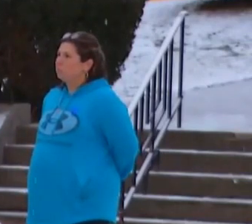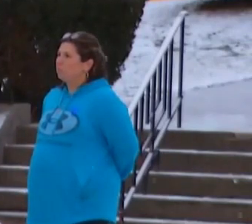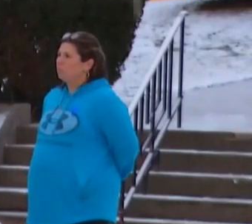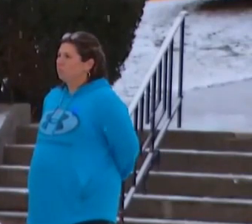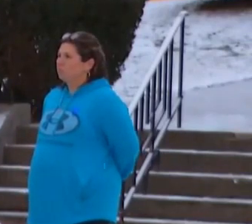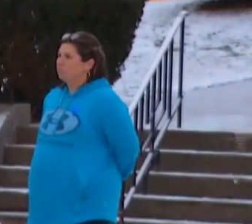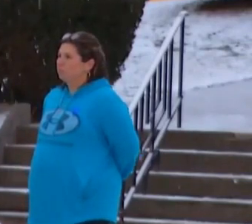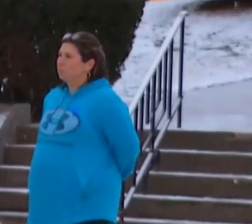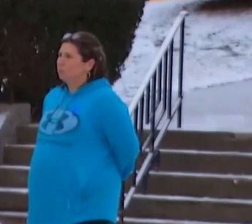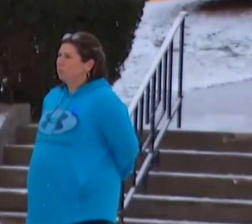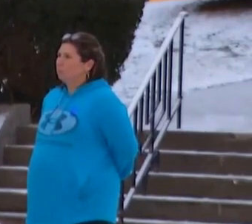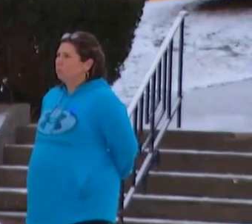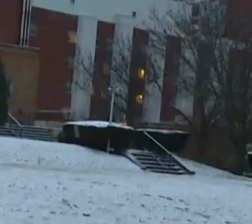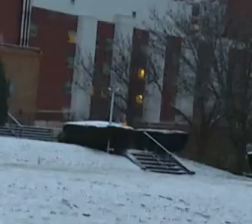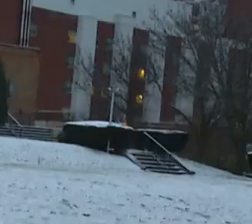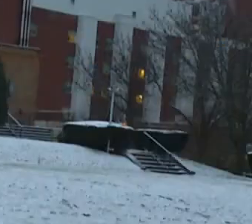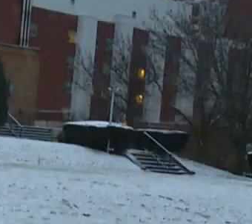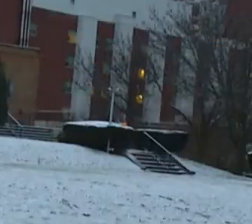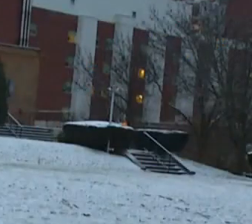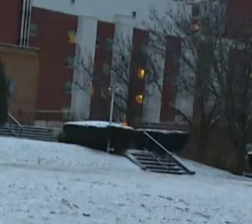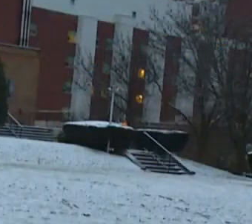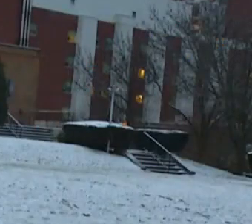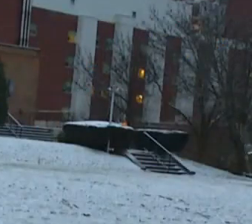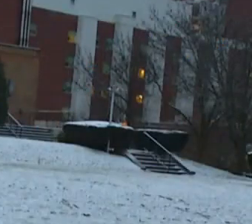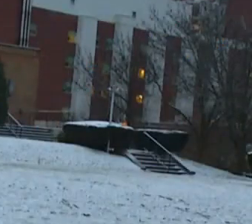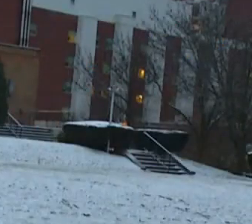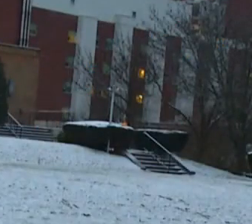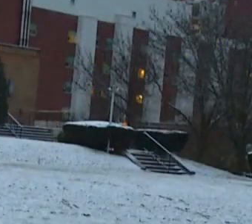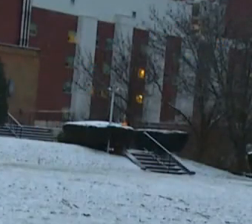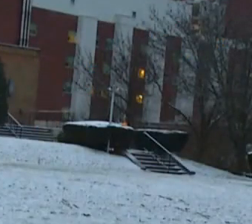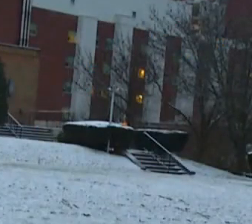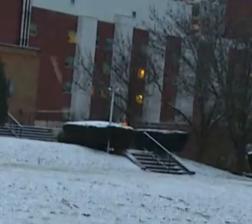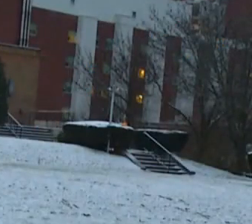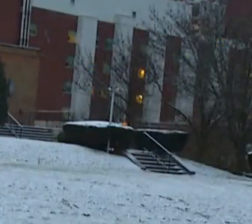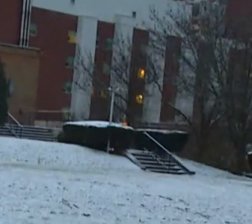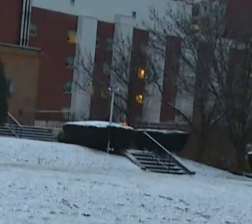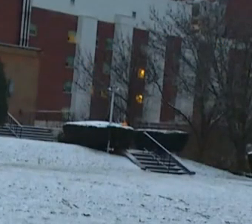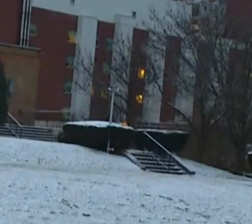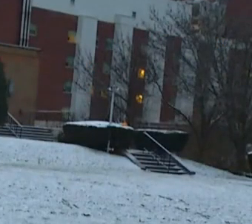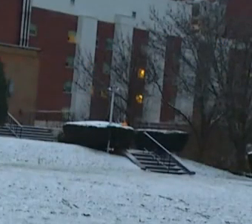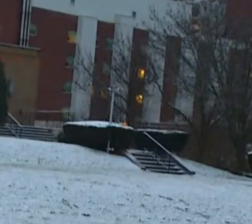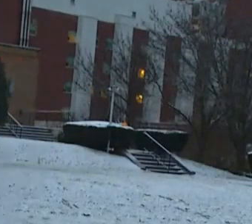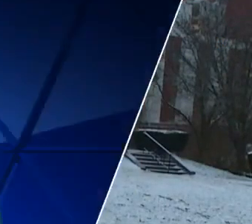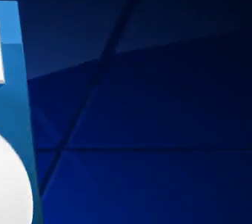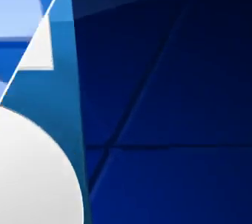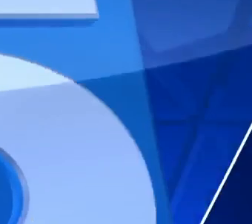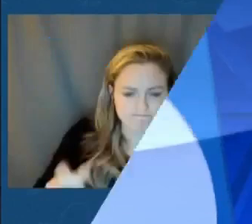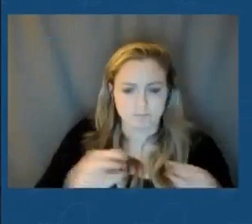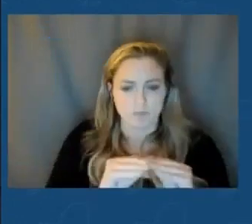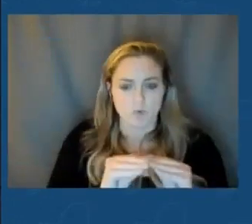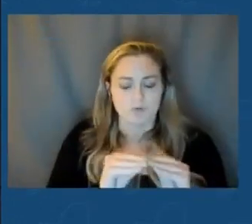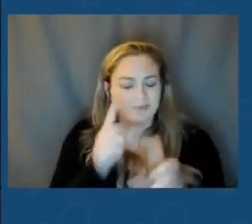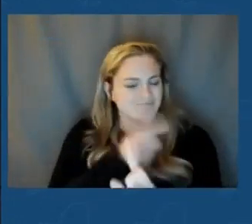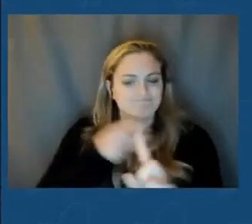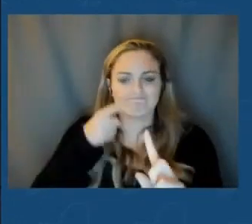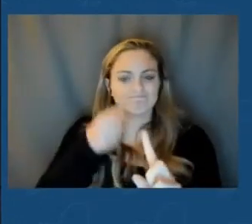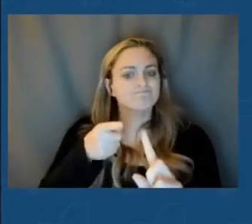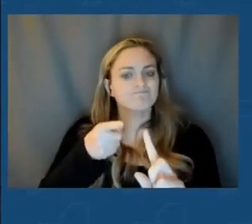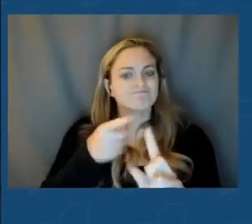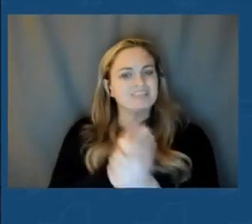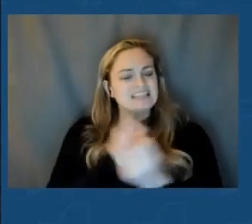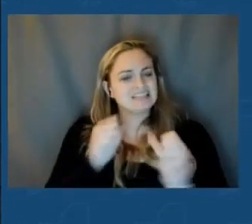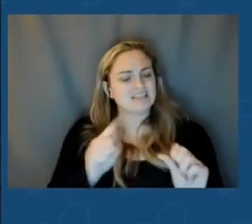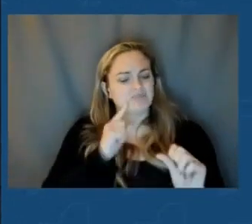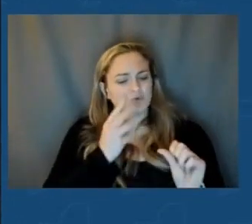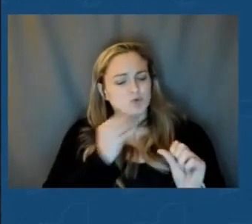actions and announced that she has directed the state police and New York National Guard to be on high alert. The safety of